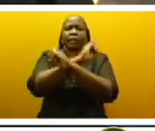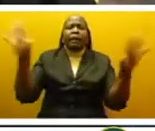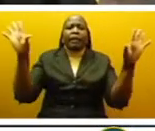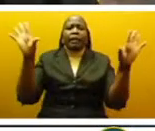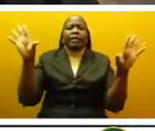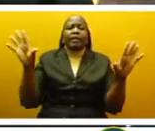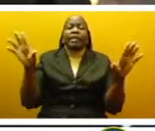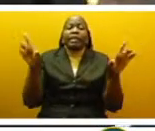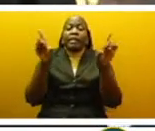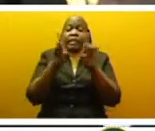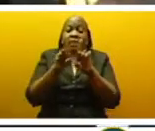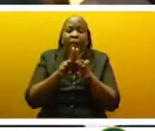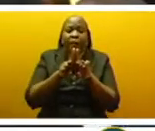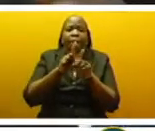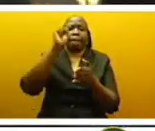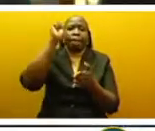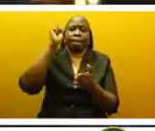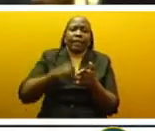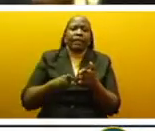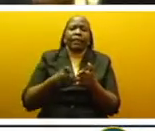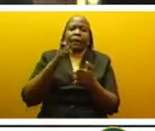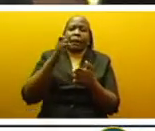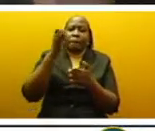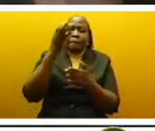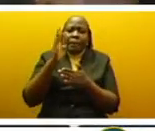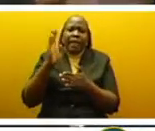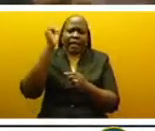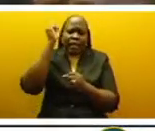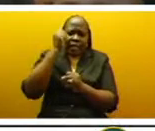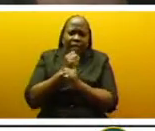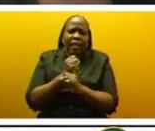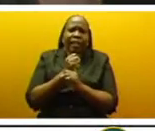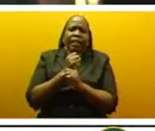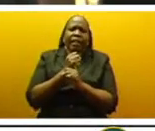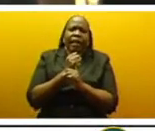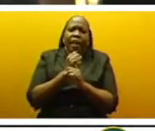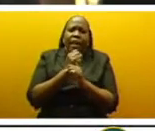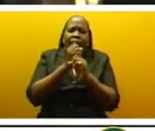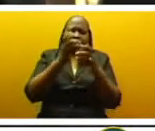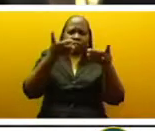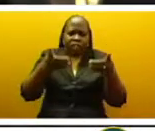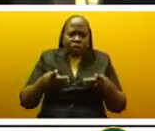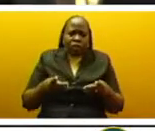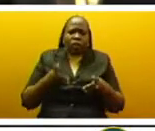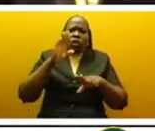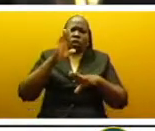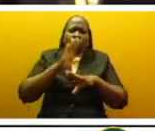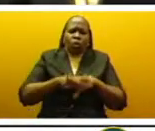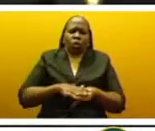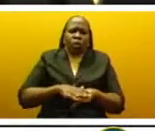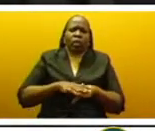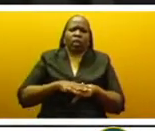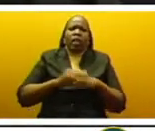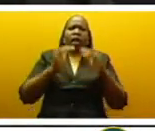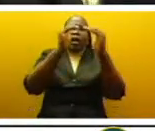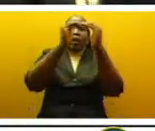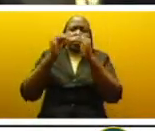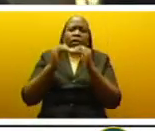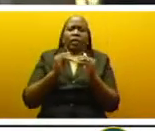and they must be administered in a neutral, efficient, accurate, and accountable